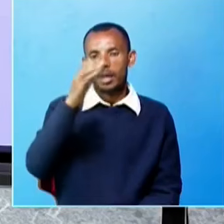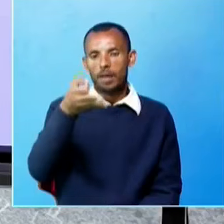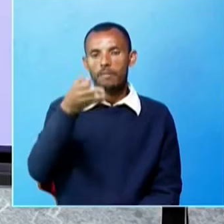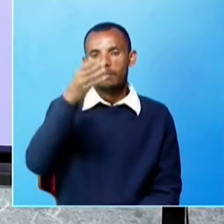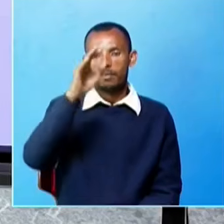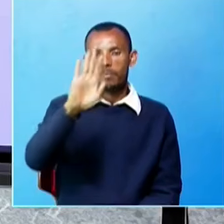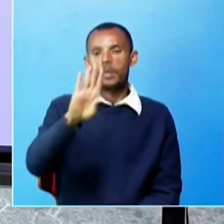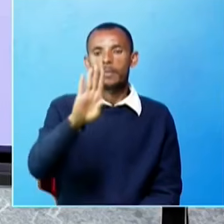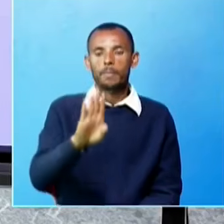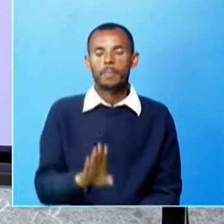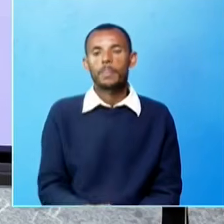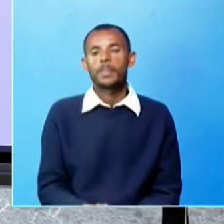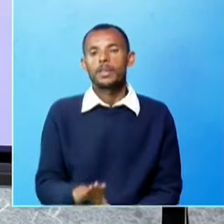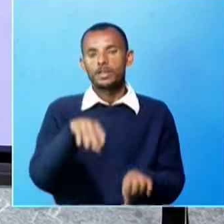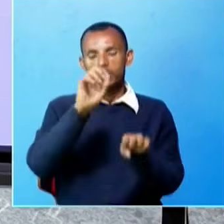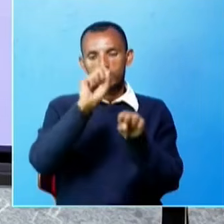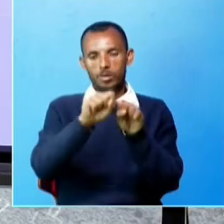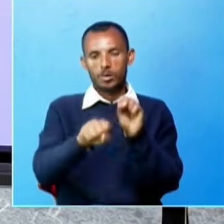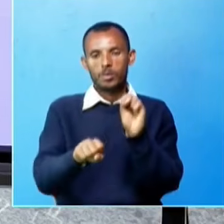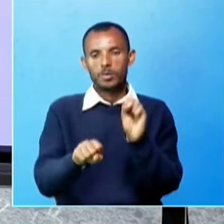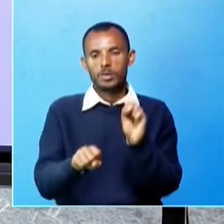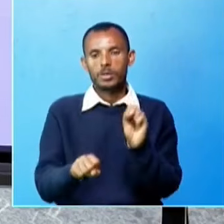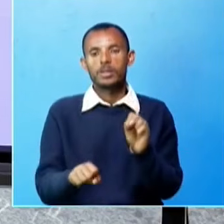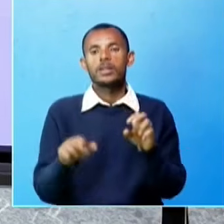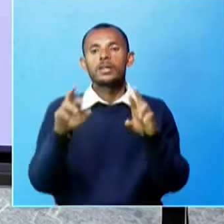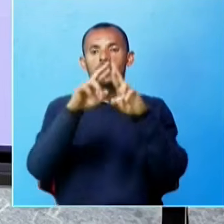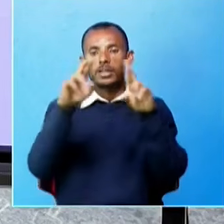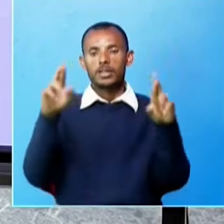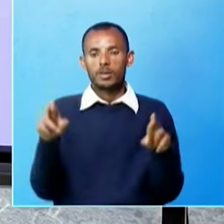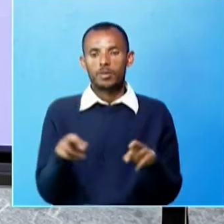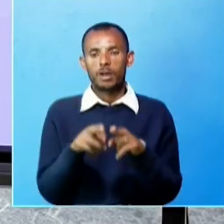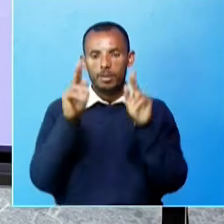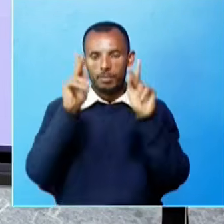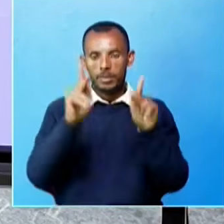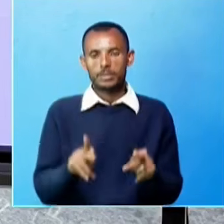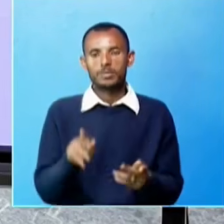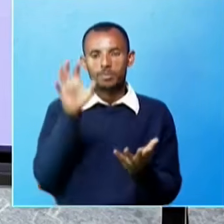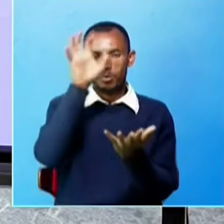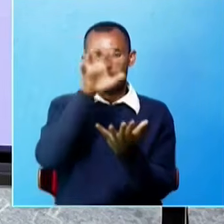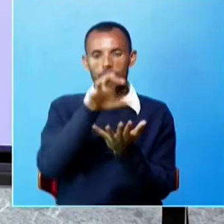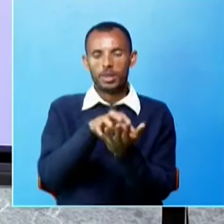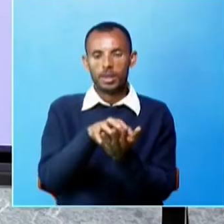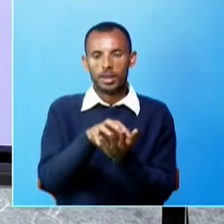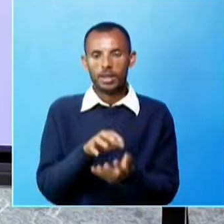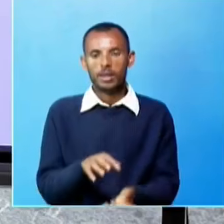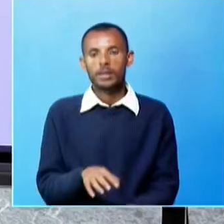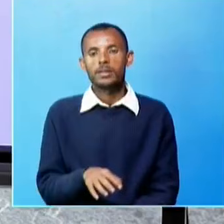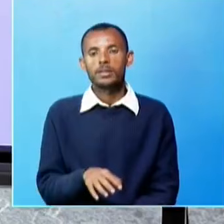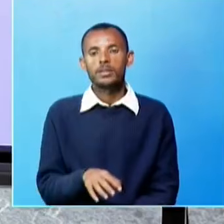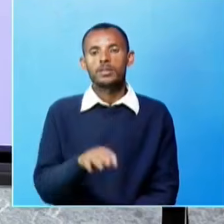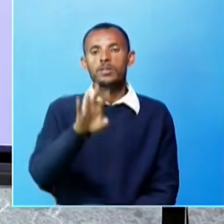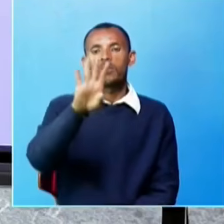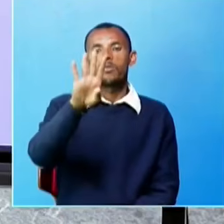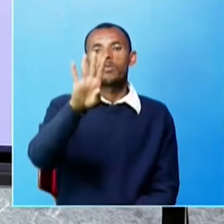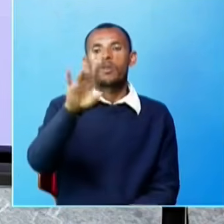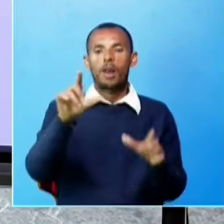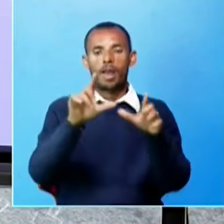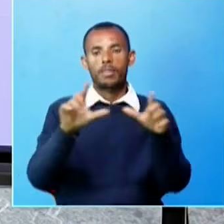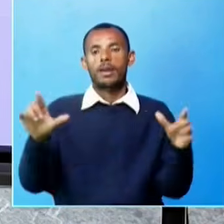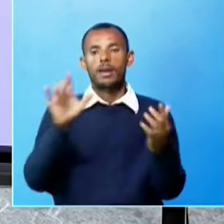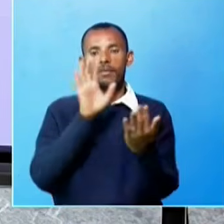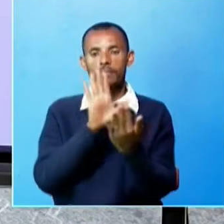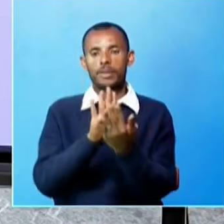AEFB. Okay, so a rectangular prism contains 4 lateral